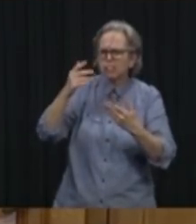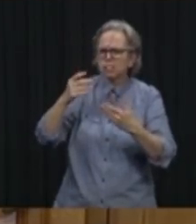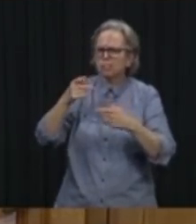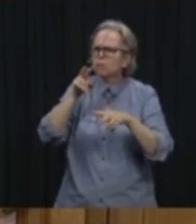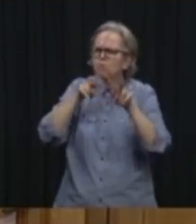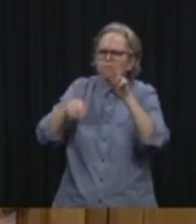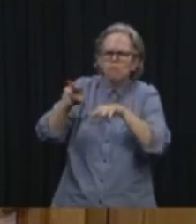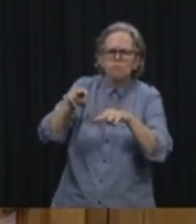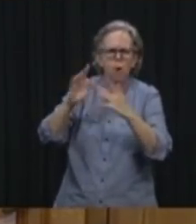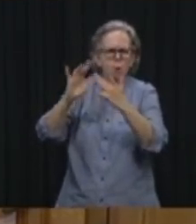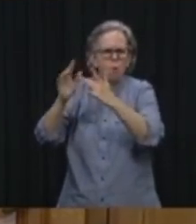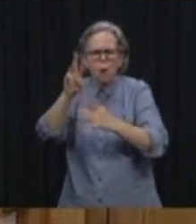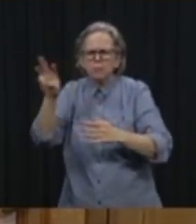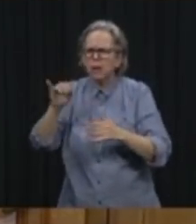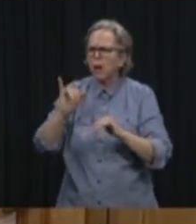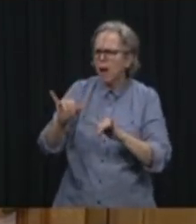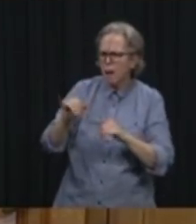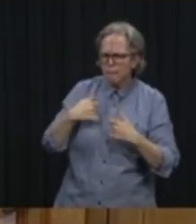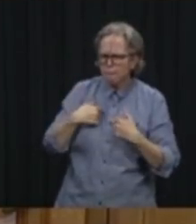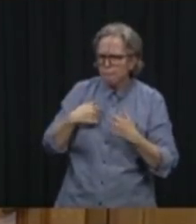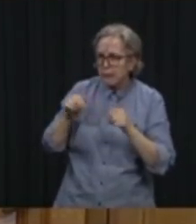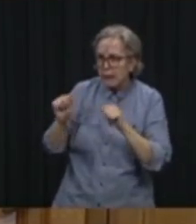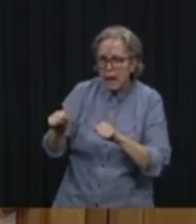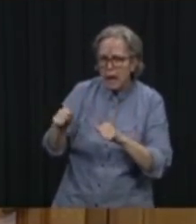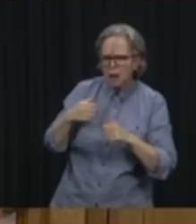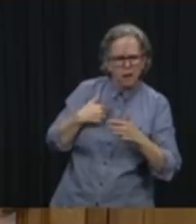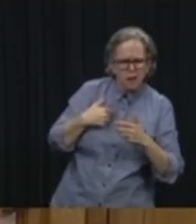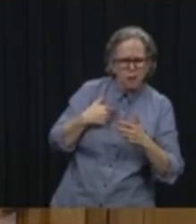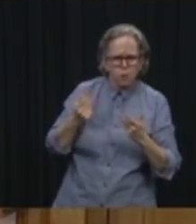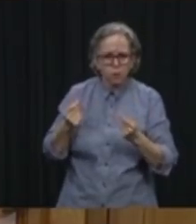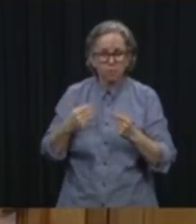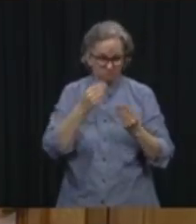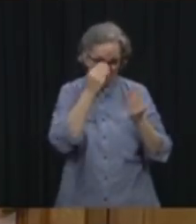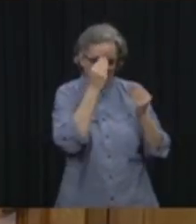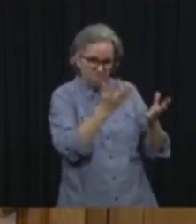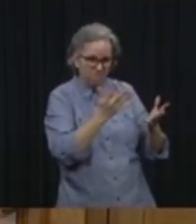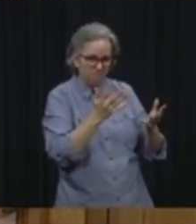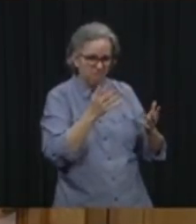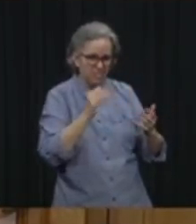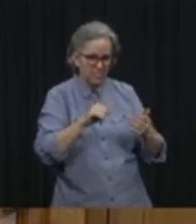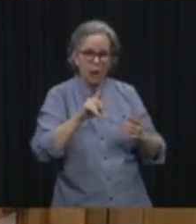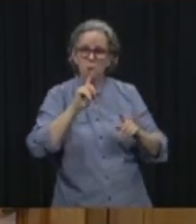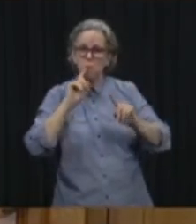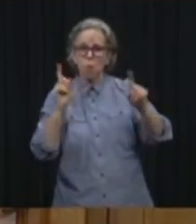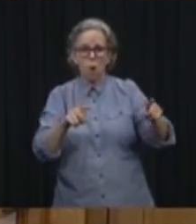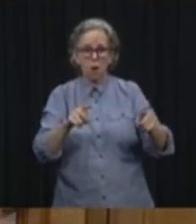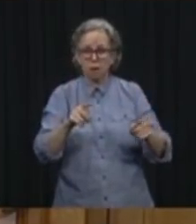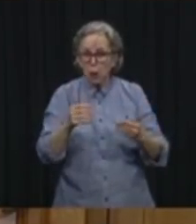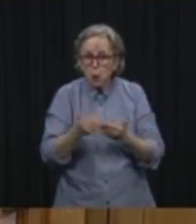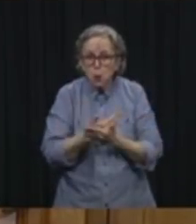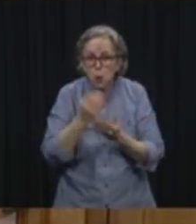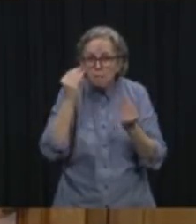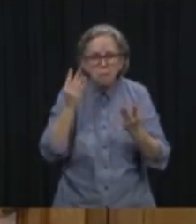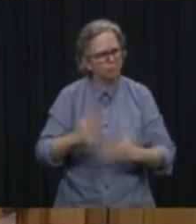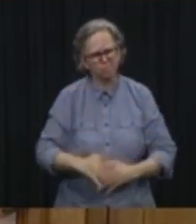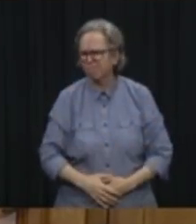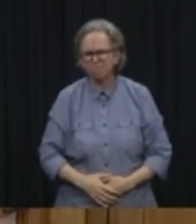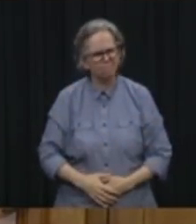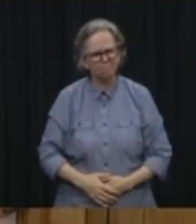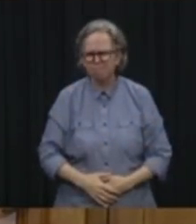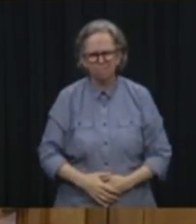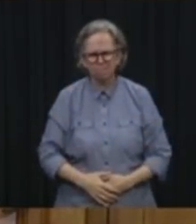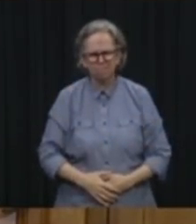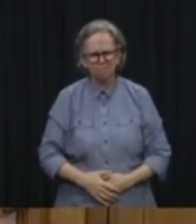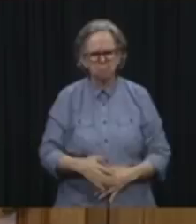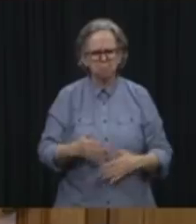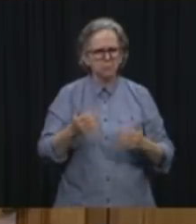there really is nothing in that order that we have not already been talking about. There's nothing in that order that